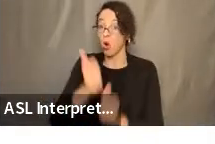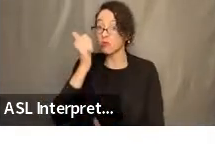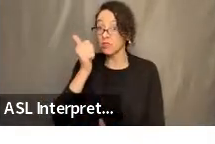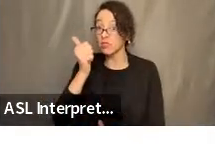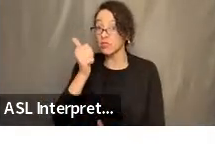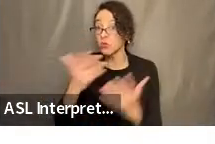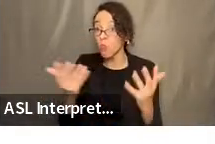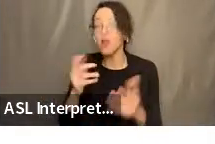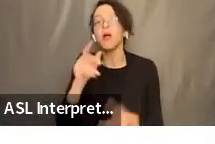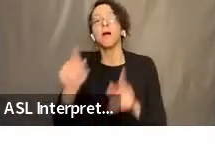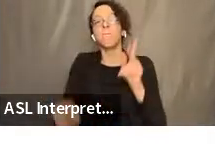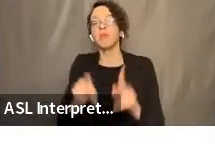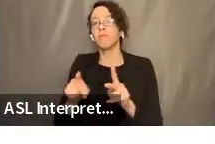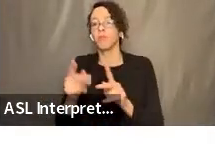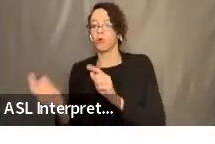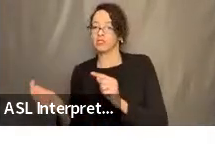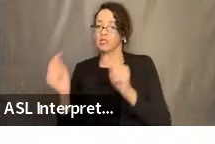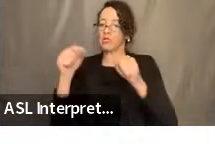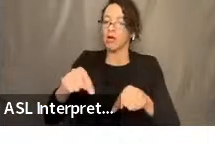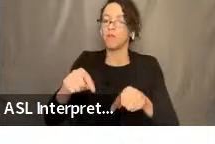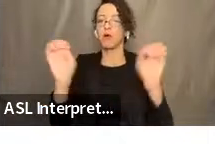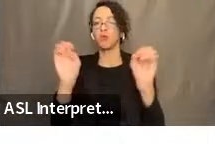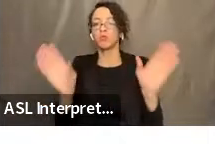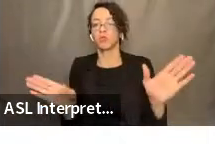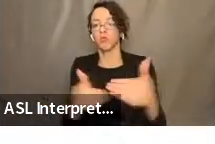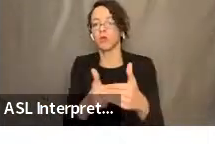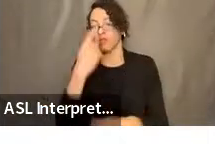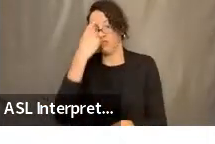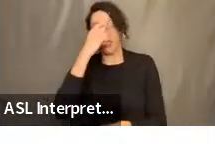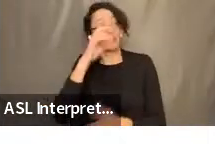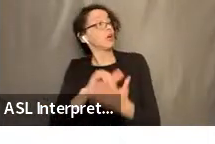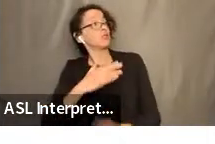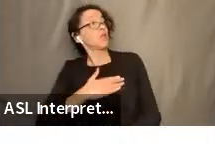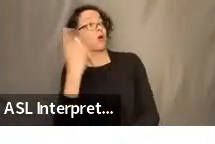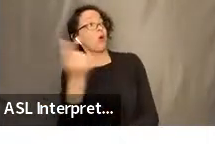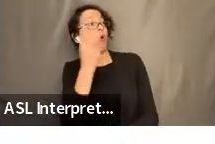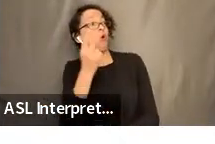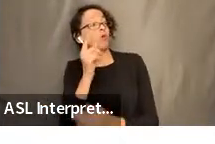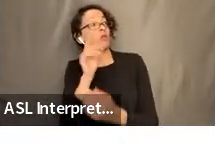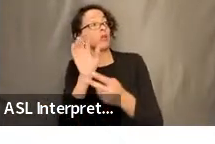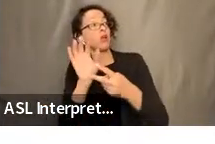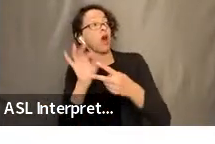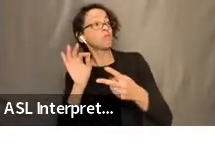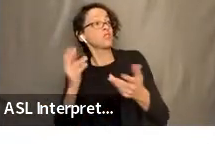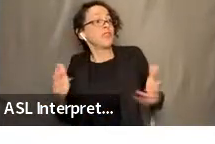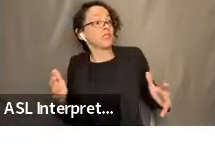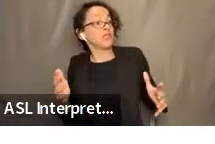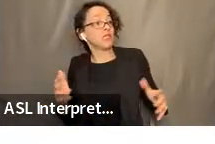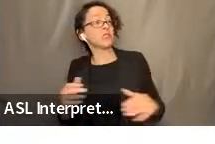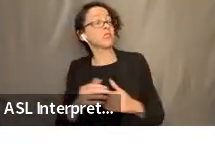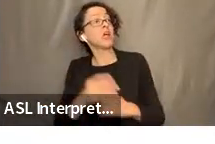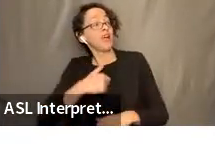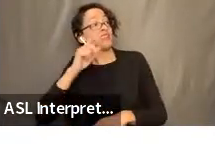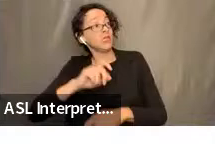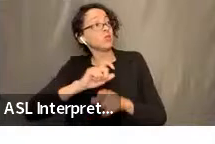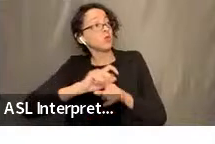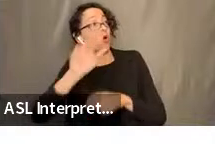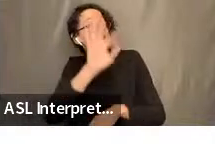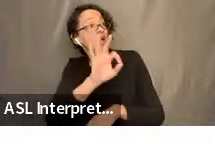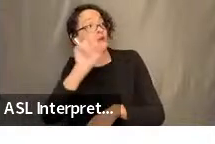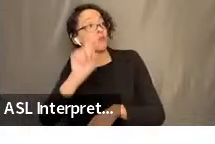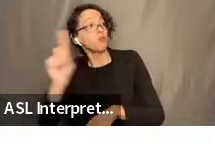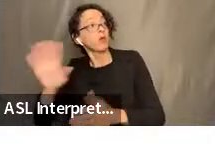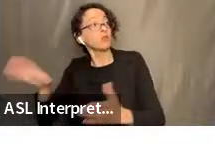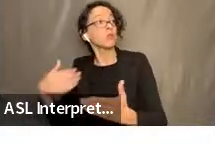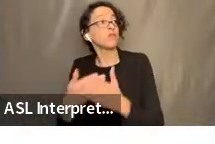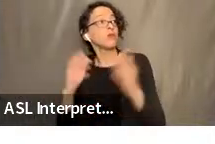option, and they think they should call 911 to get there. So if we can educate them about the